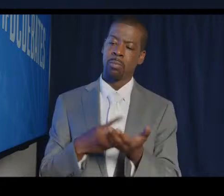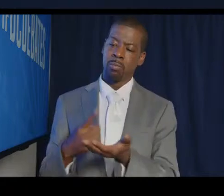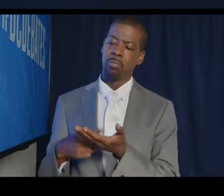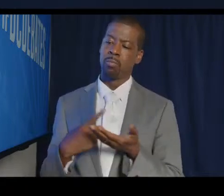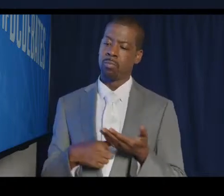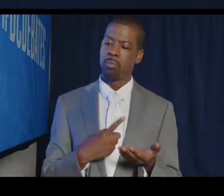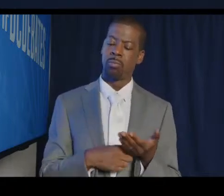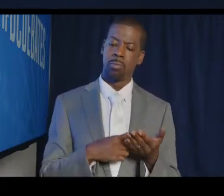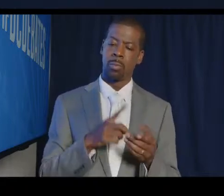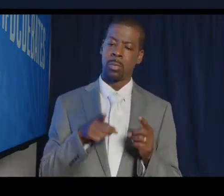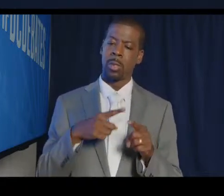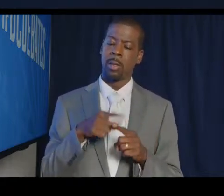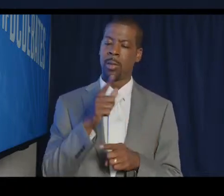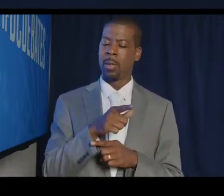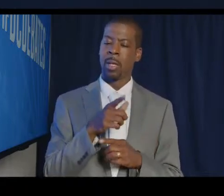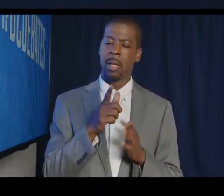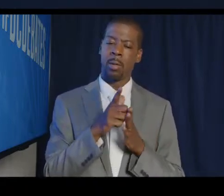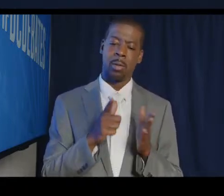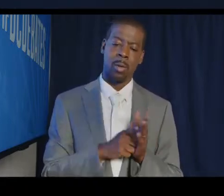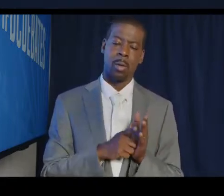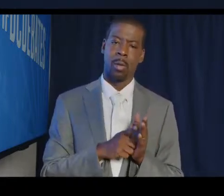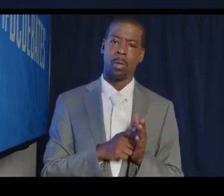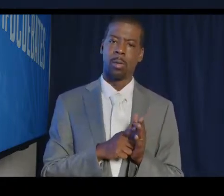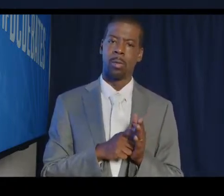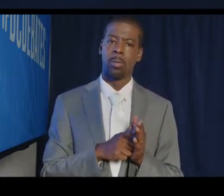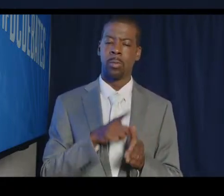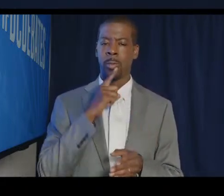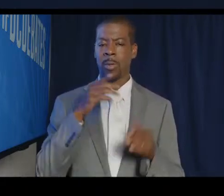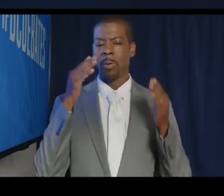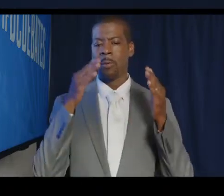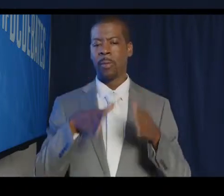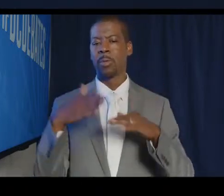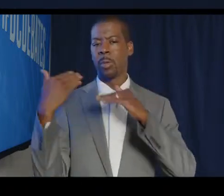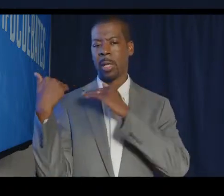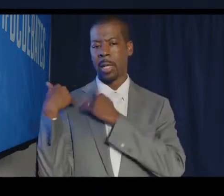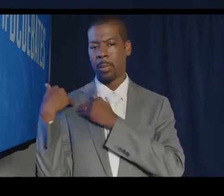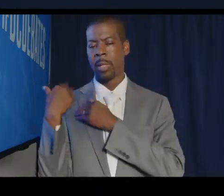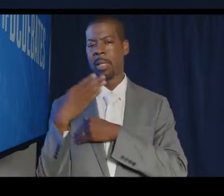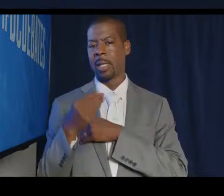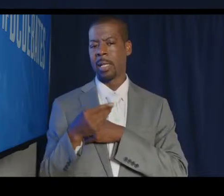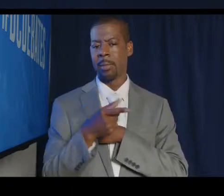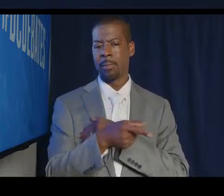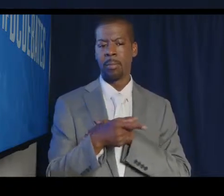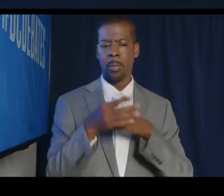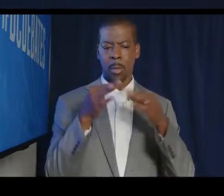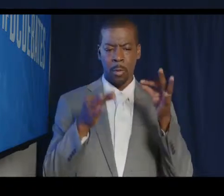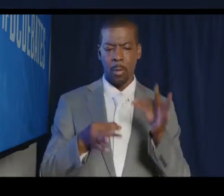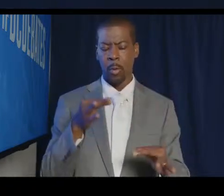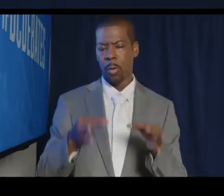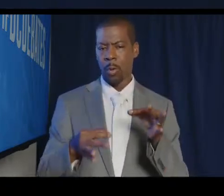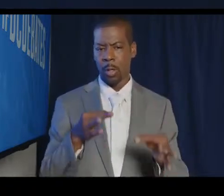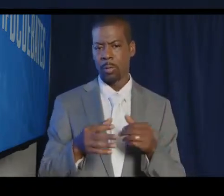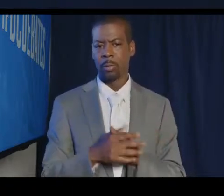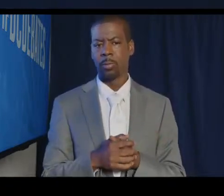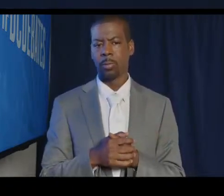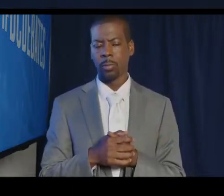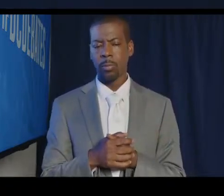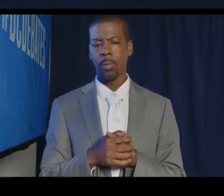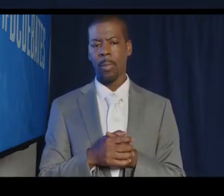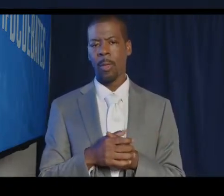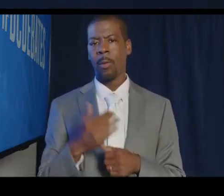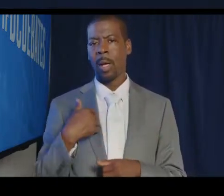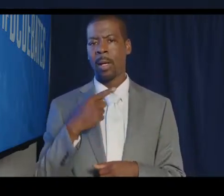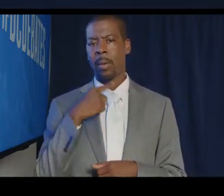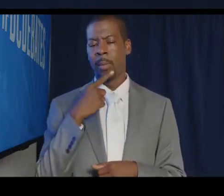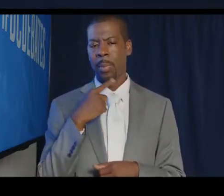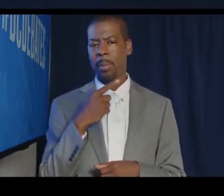bill, probably the biggest difference is a change in terms of accountability, particularly on the court side of things. A year ago, we had a public safety summit, and